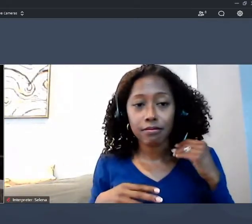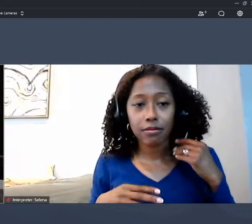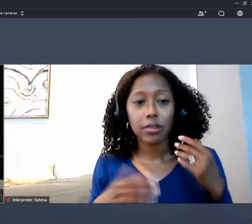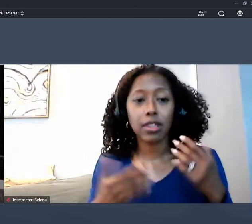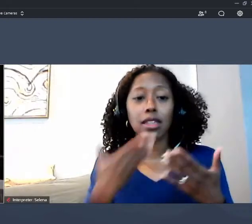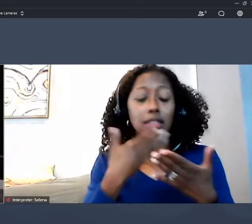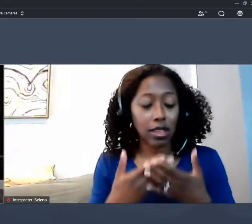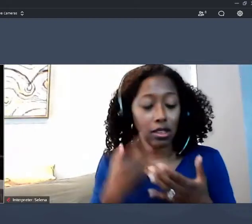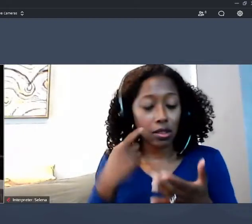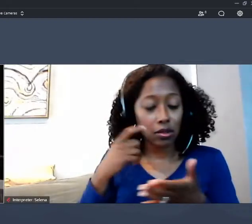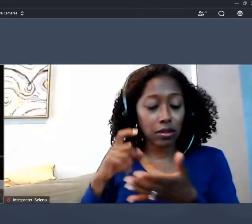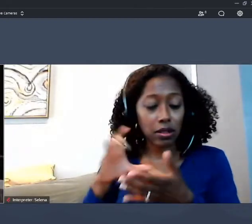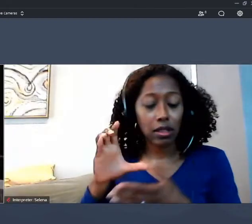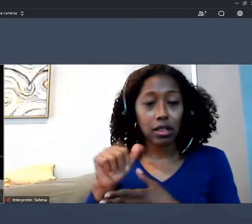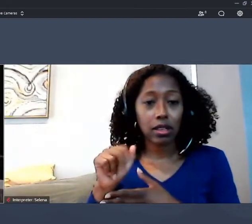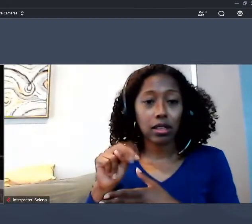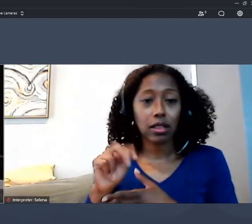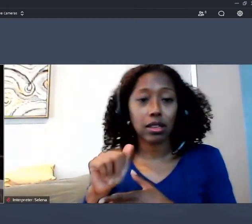Canale.